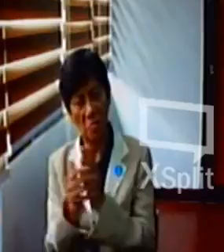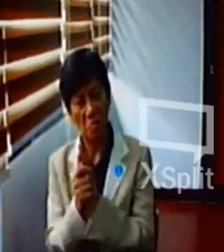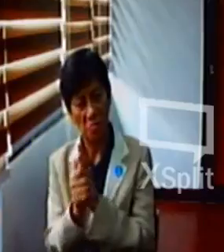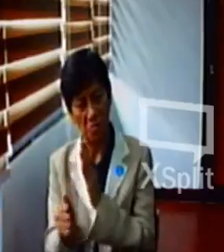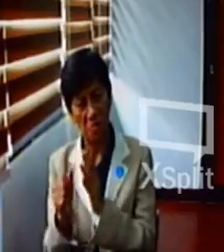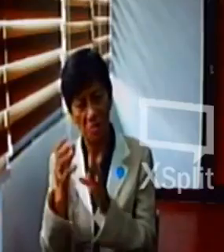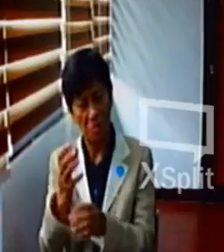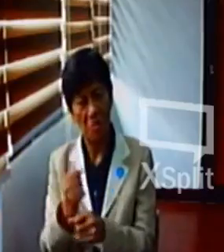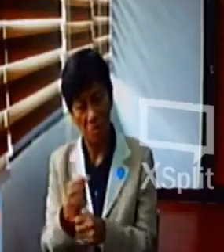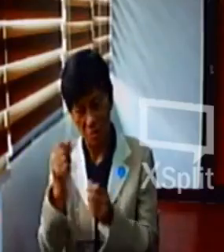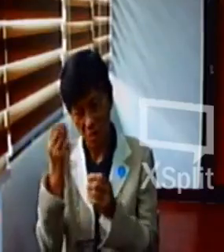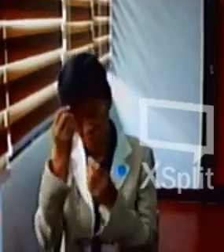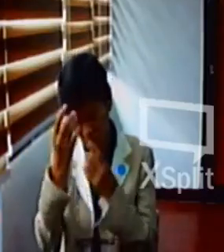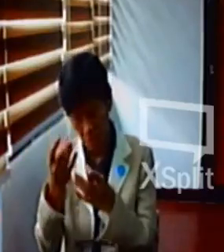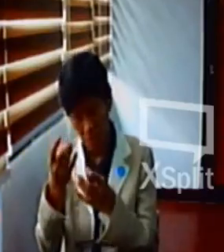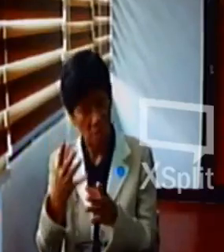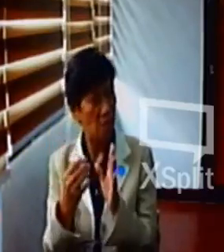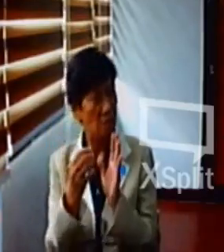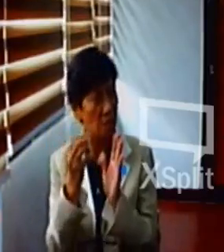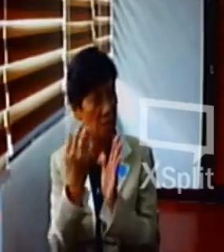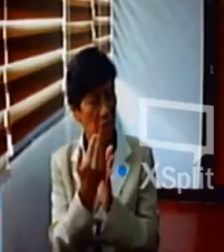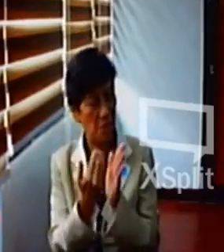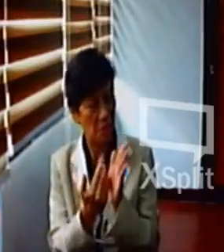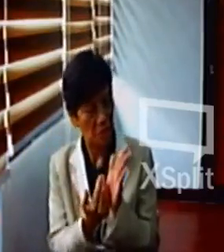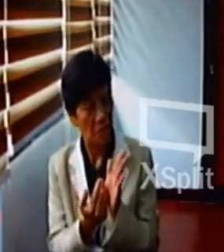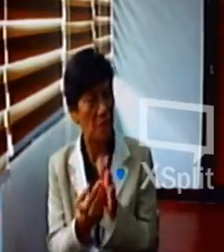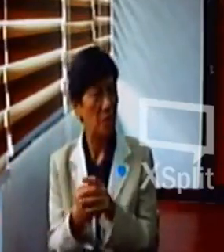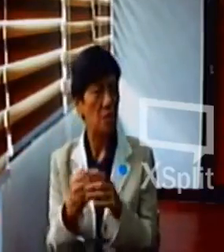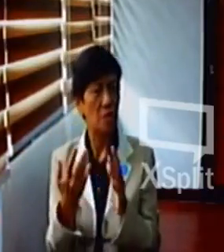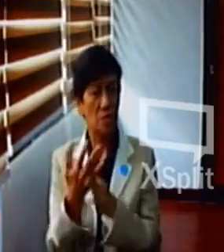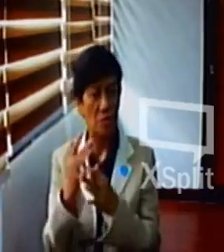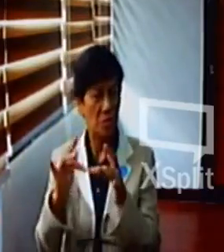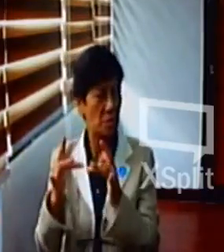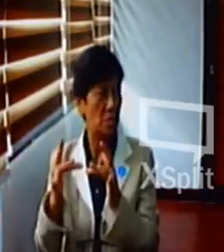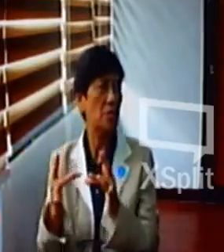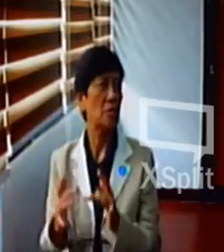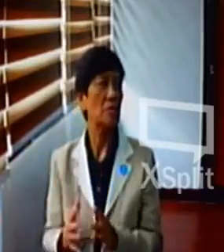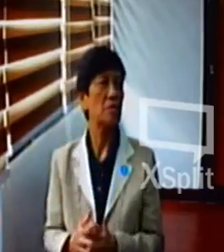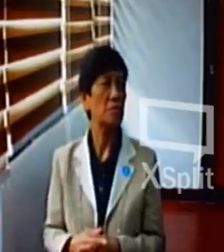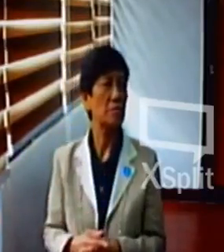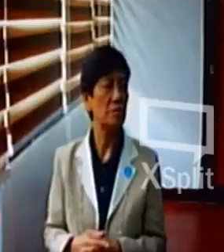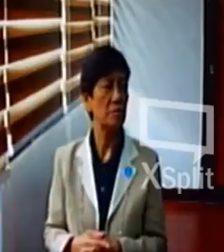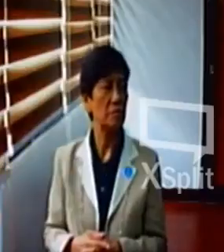for example, satellite data, for example. We need to get that